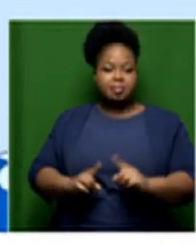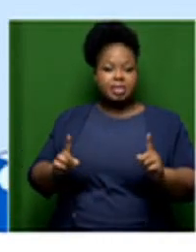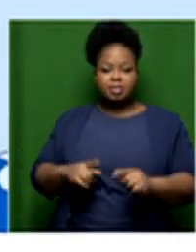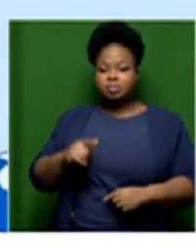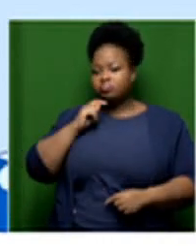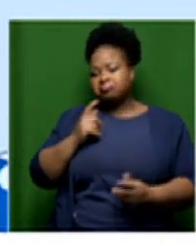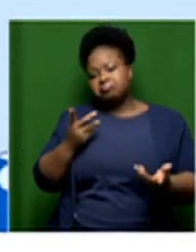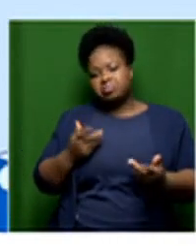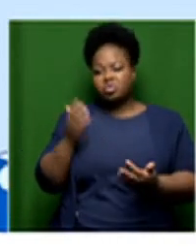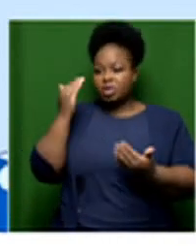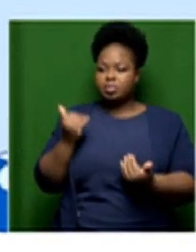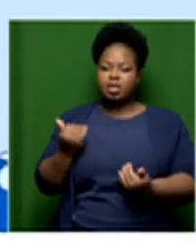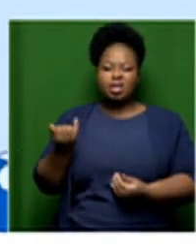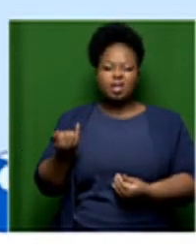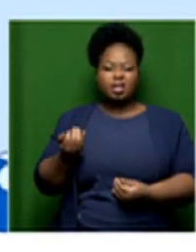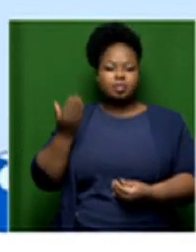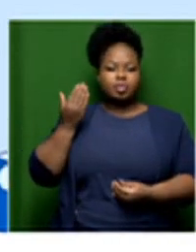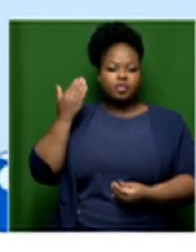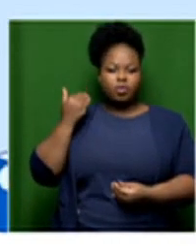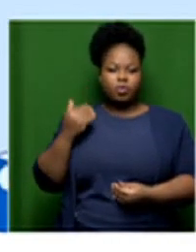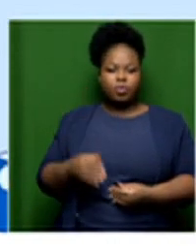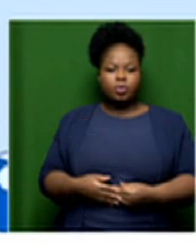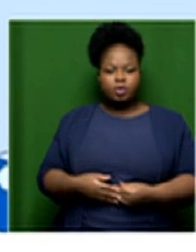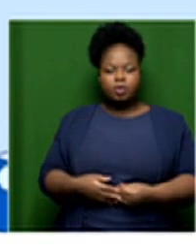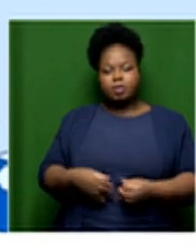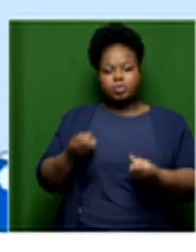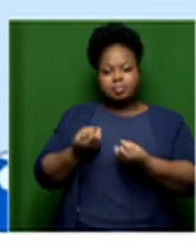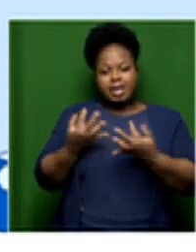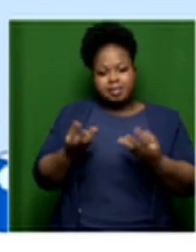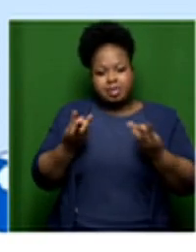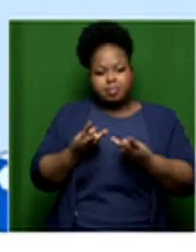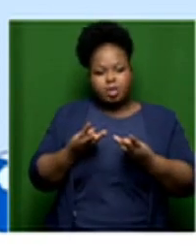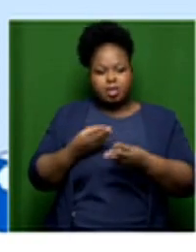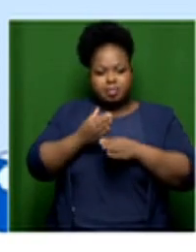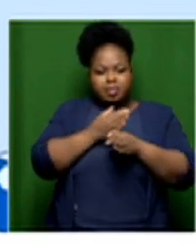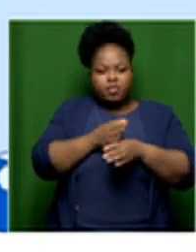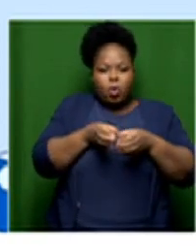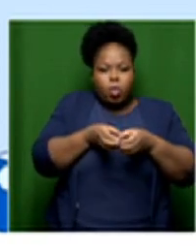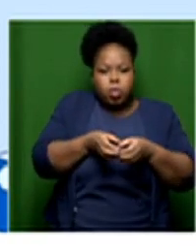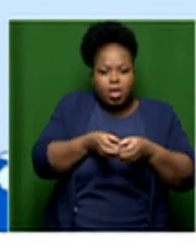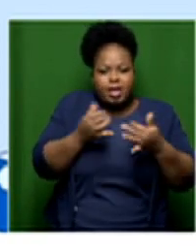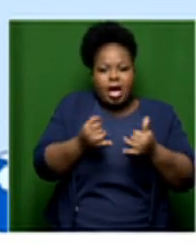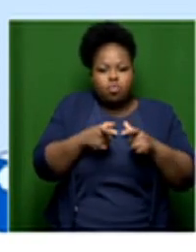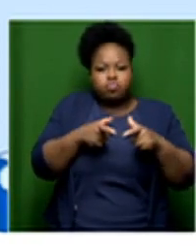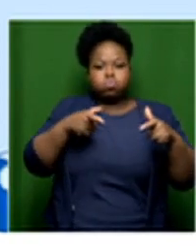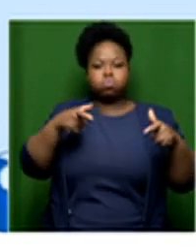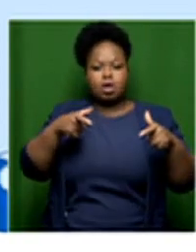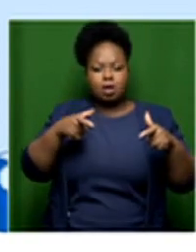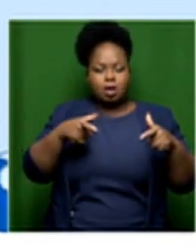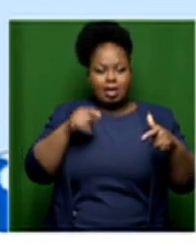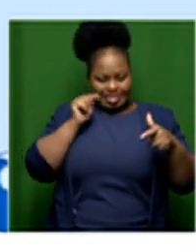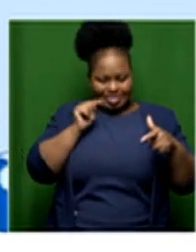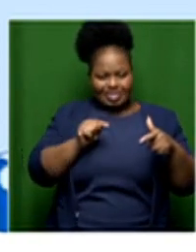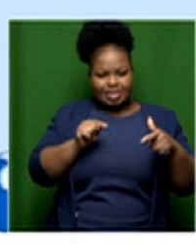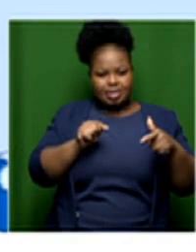typically, you'll expect where there's been a sizable shift in population densities or in settlement patterns,